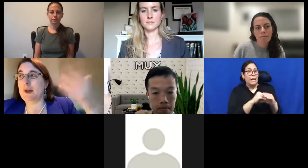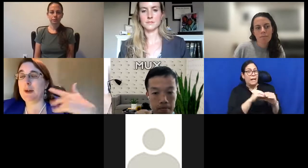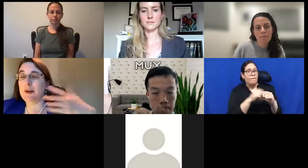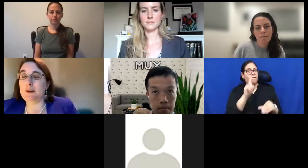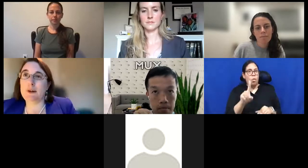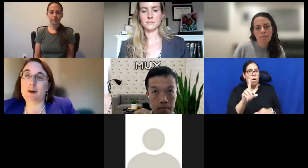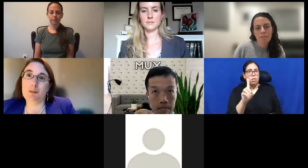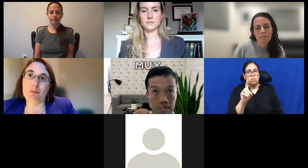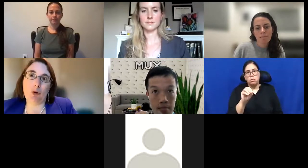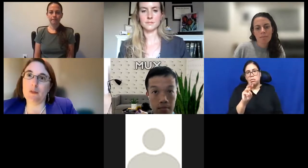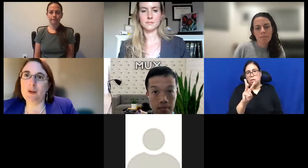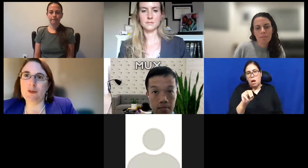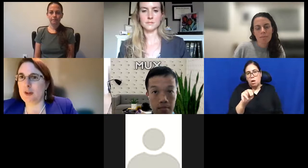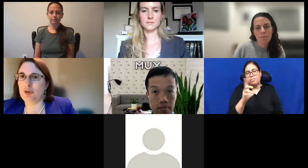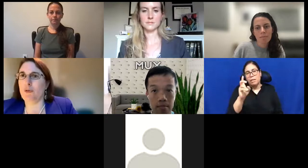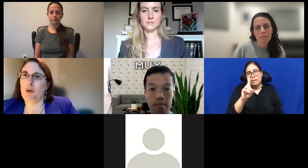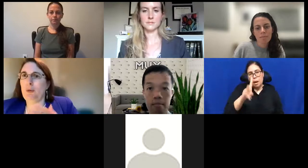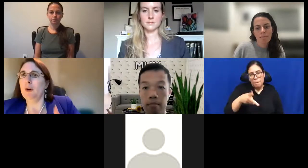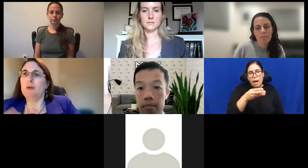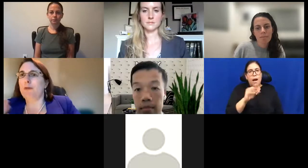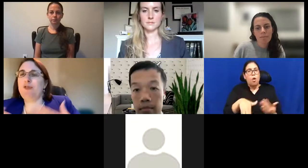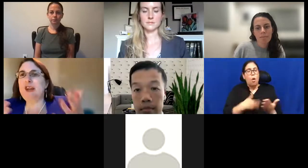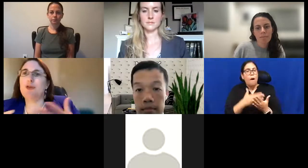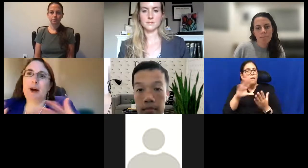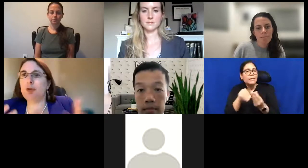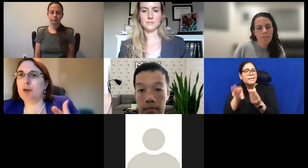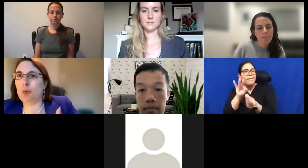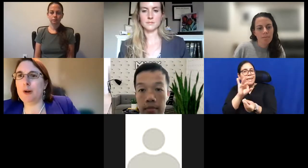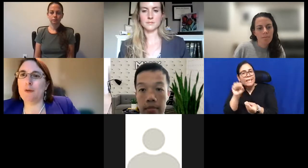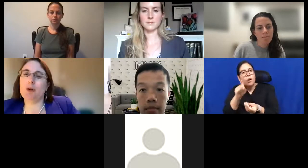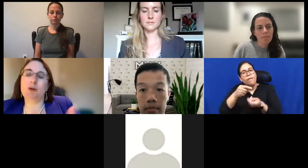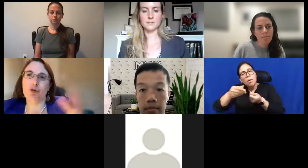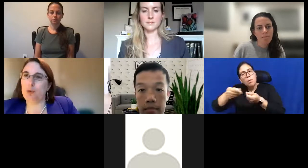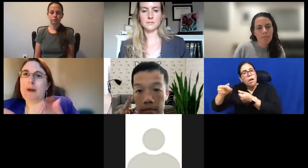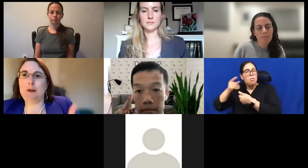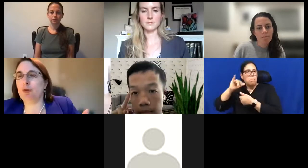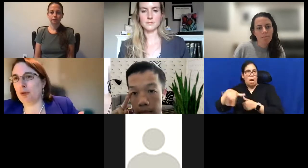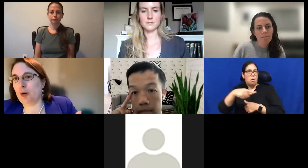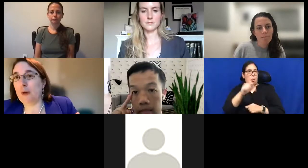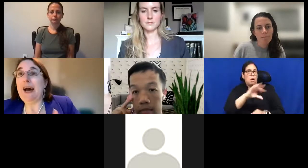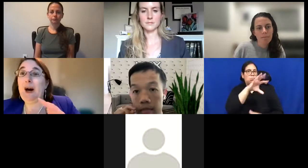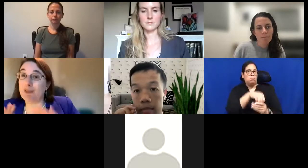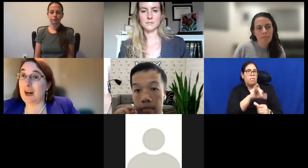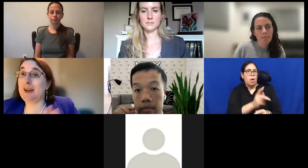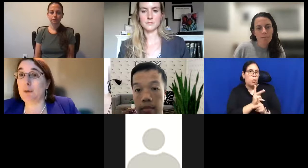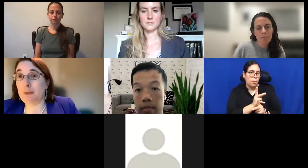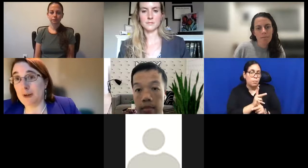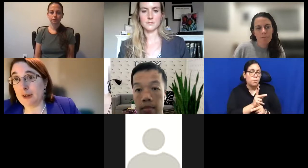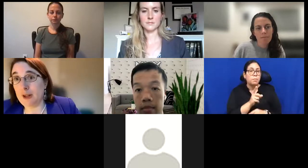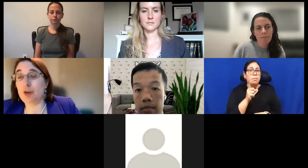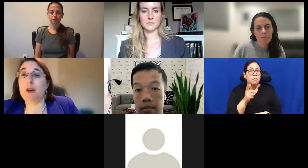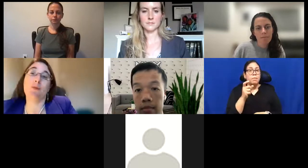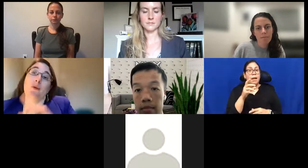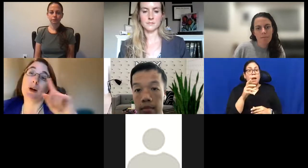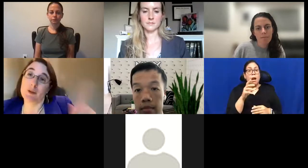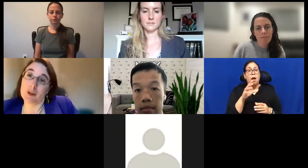payment and all the incidental, fees you have to deal with. You can just loop that into the loan outside of the